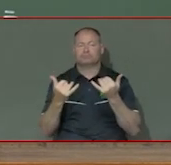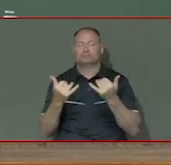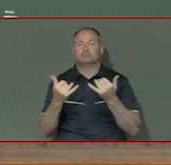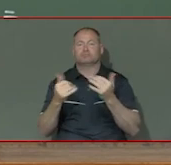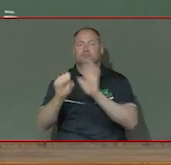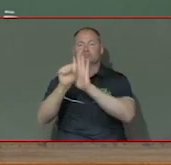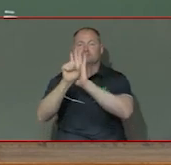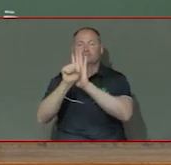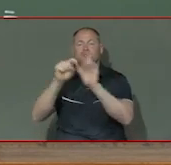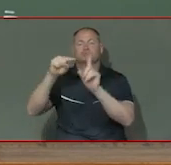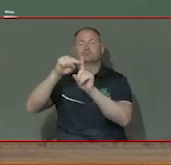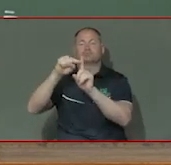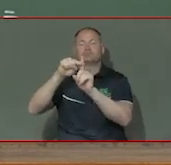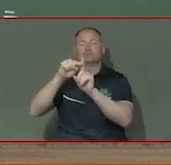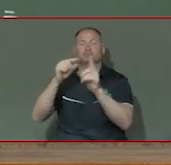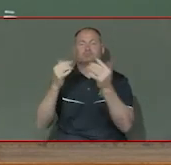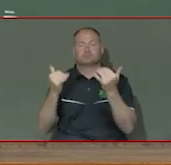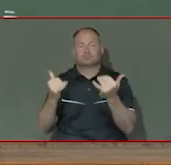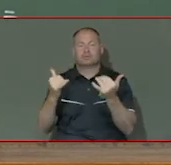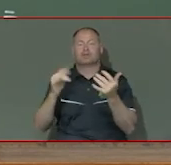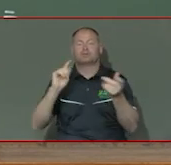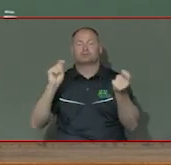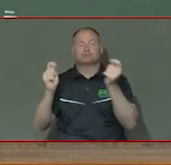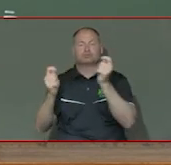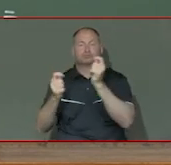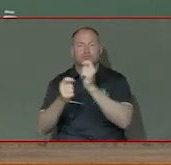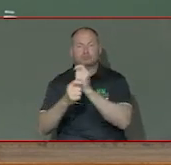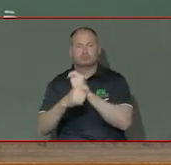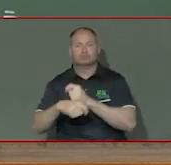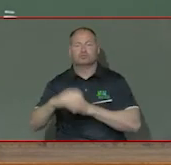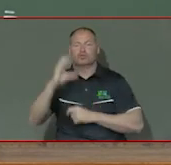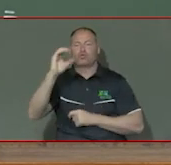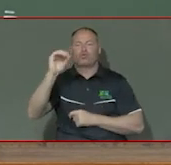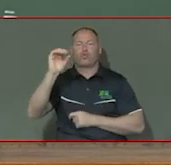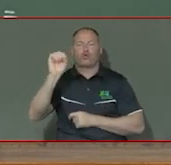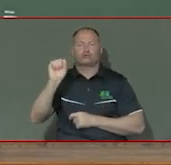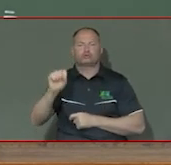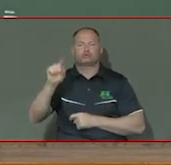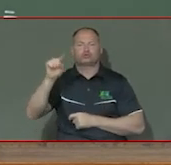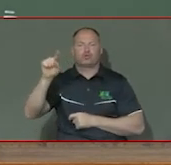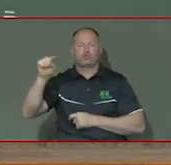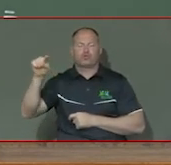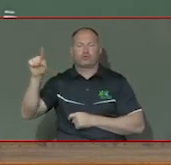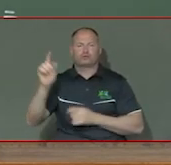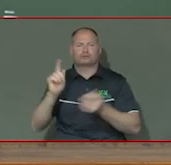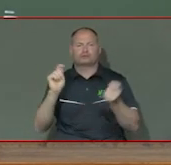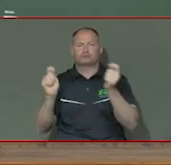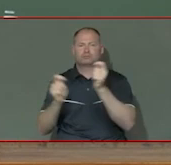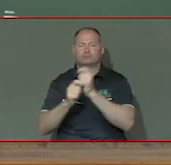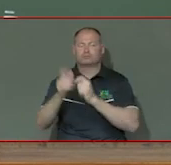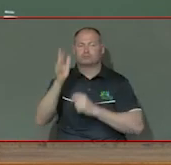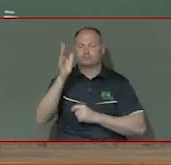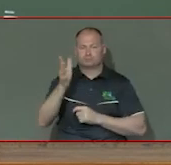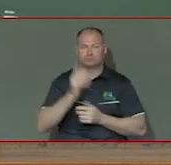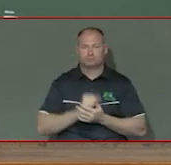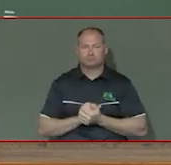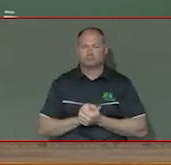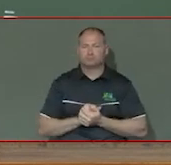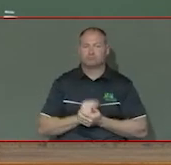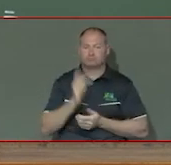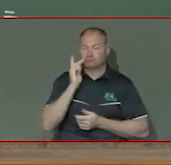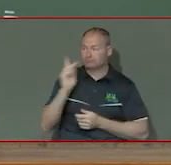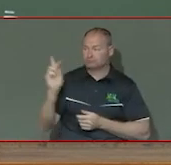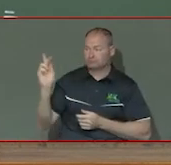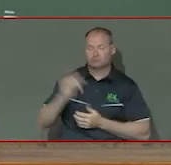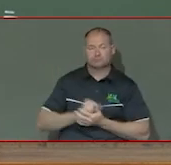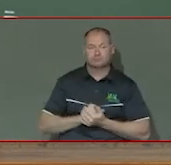positive, but it will change to the cos of theta. 90 degrees minus theta is found in the first quadrant. Sine is positive